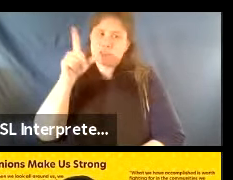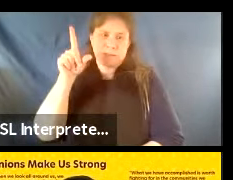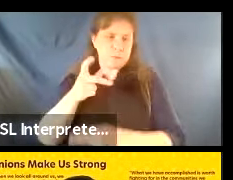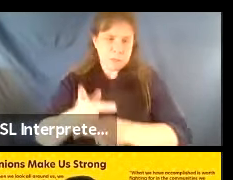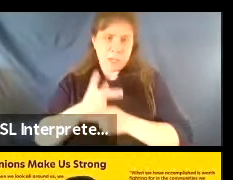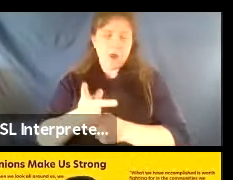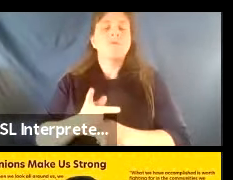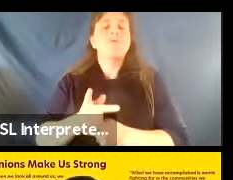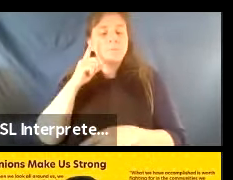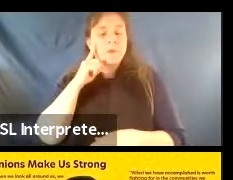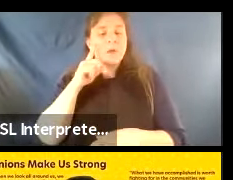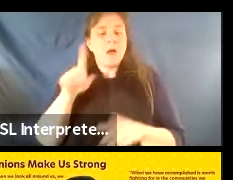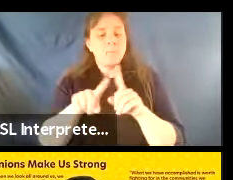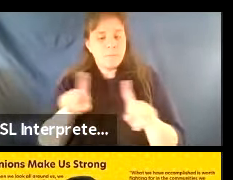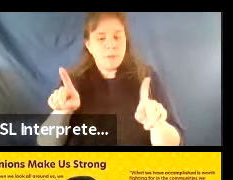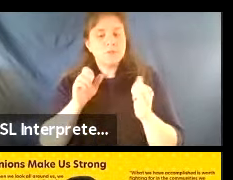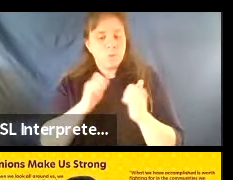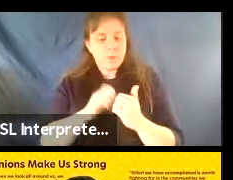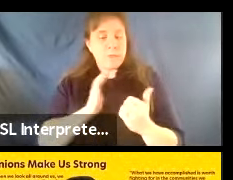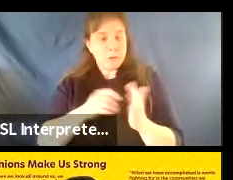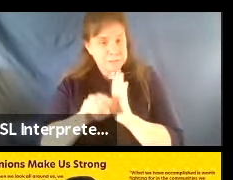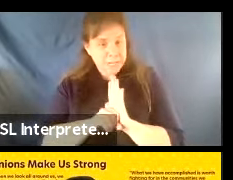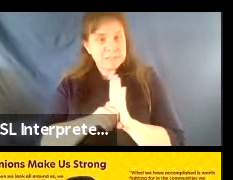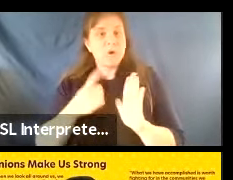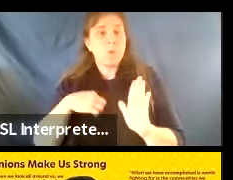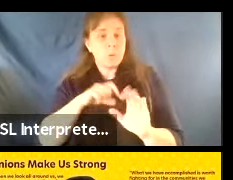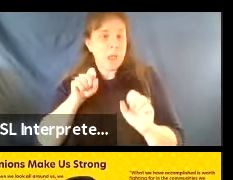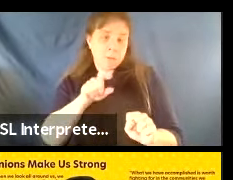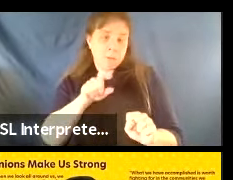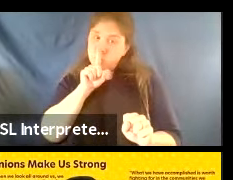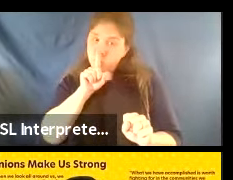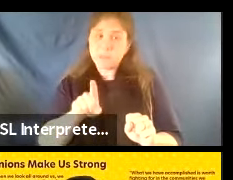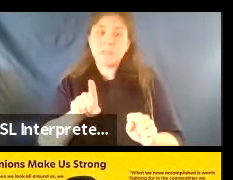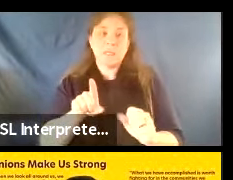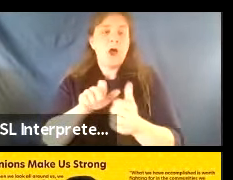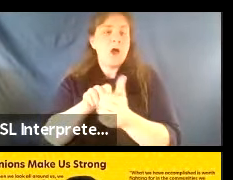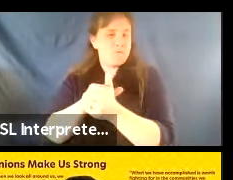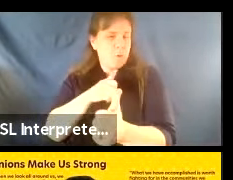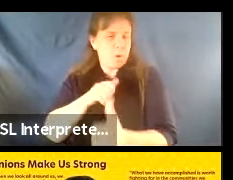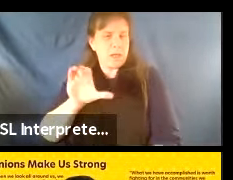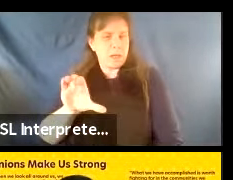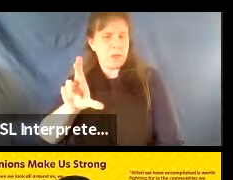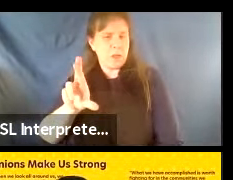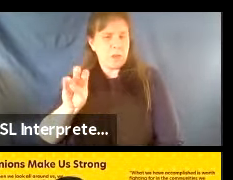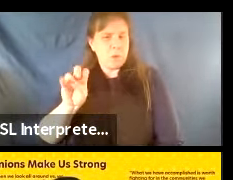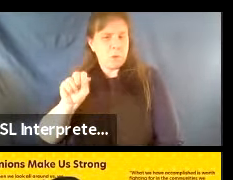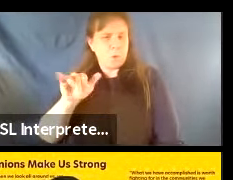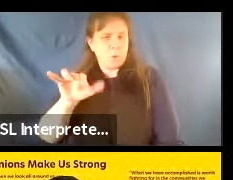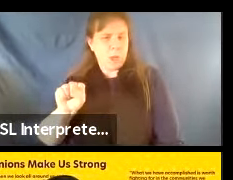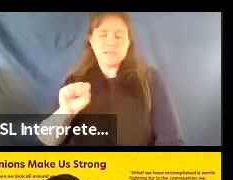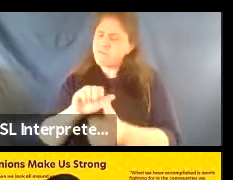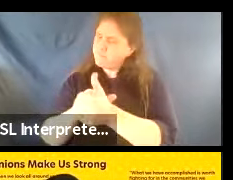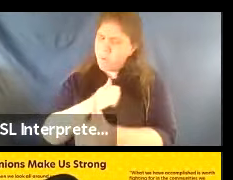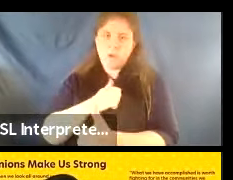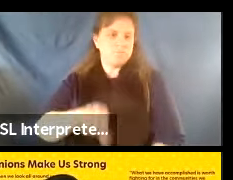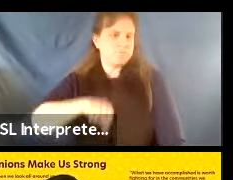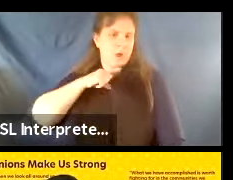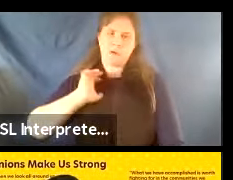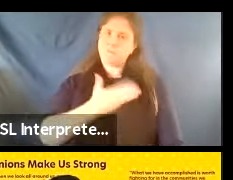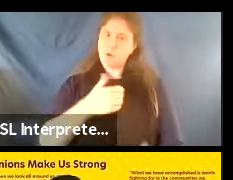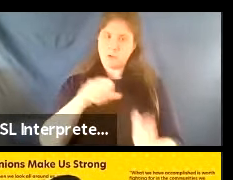able to get through that with some contingent levels of care, but we really did avoid crisis levels of care. And I'm really proud of our state for doing that. We